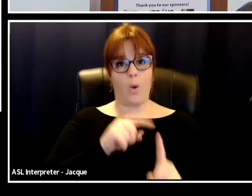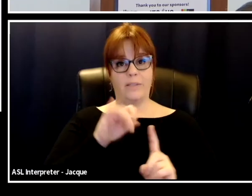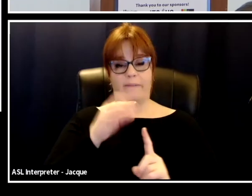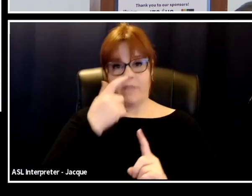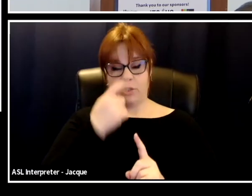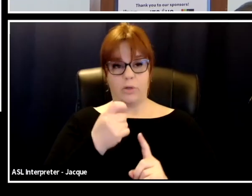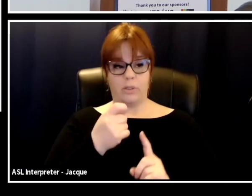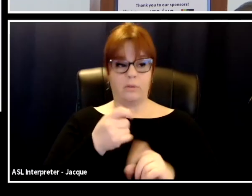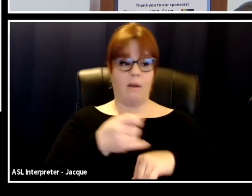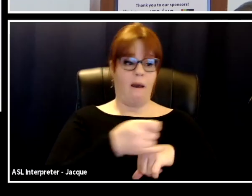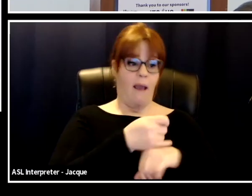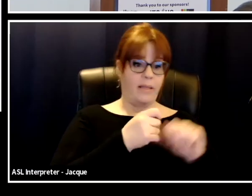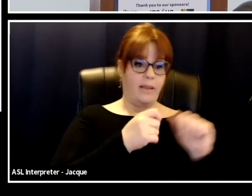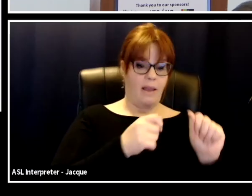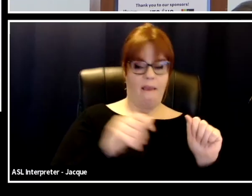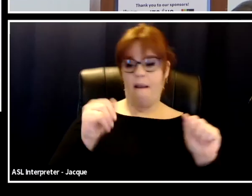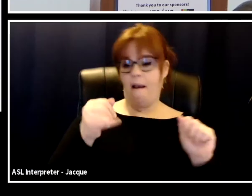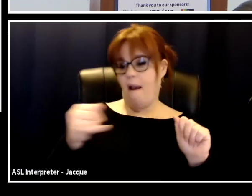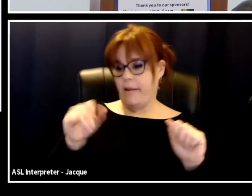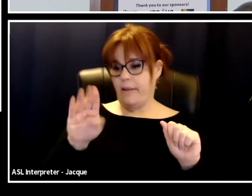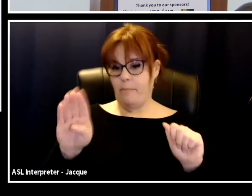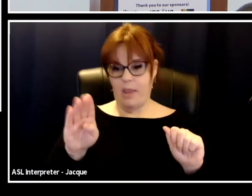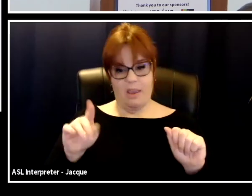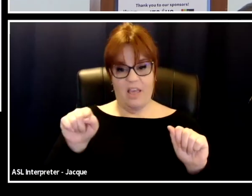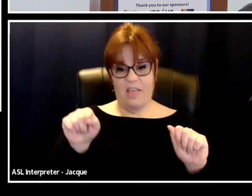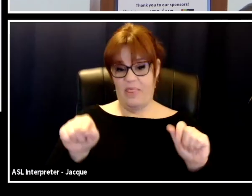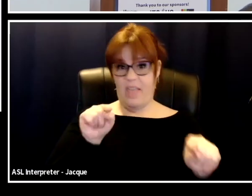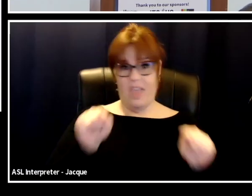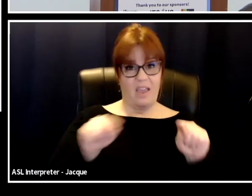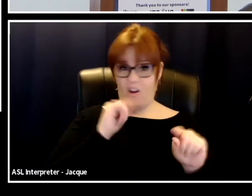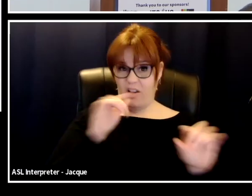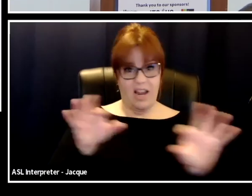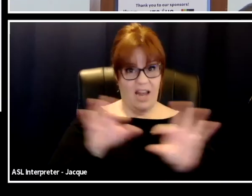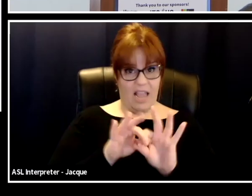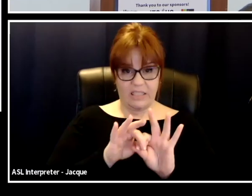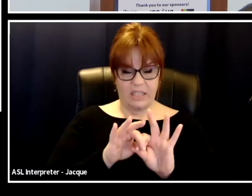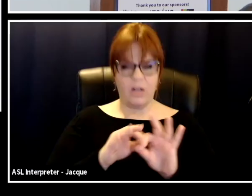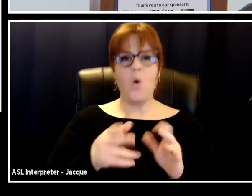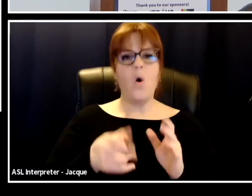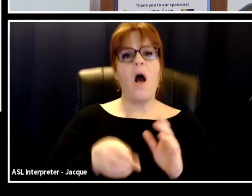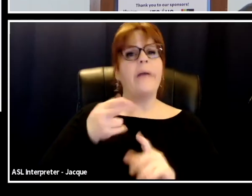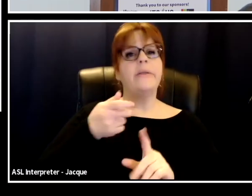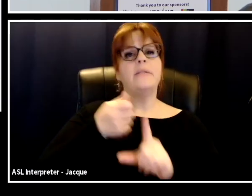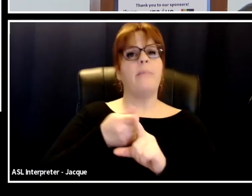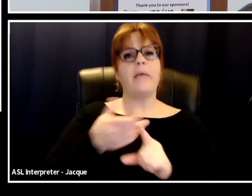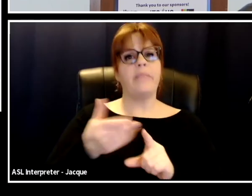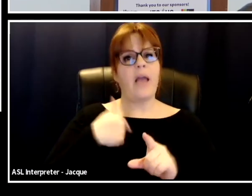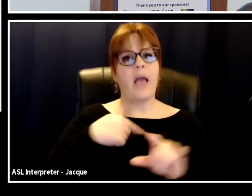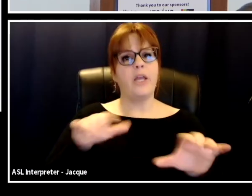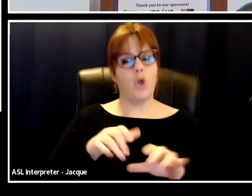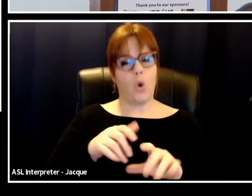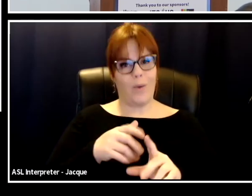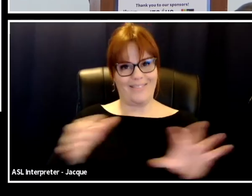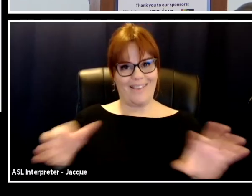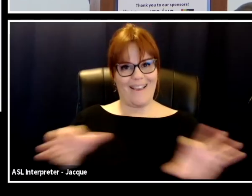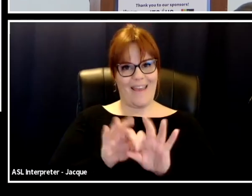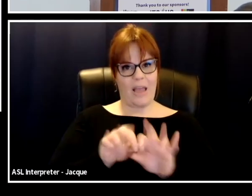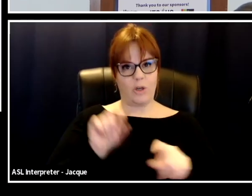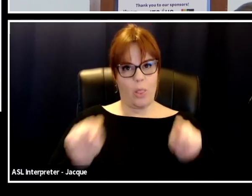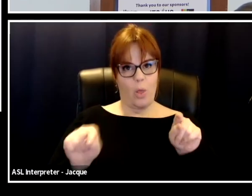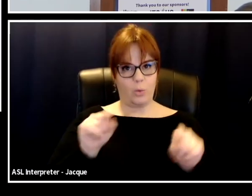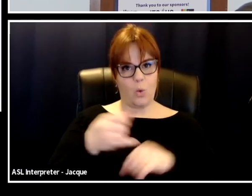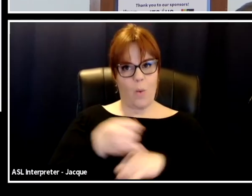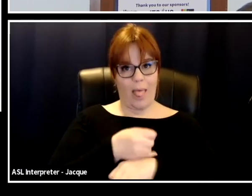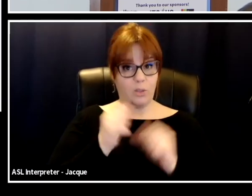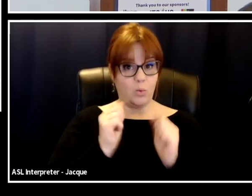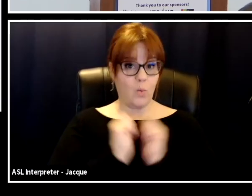B, and those 2 islands aren't connected together, perhaps, you know, the highest impact thing I could do in my community is to connect those 2 islands together.